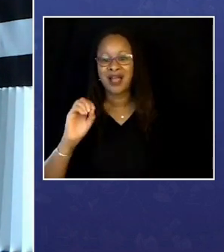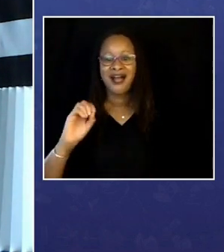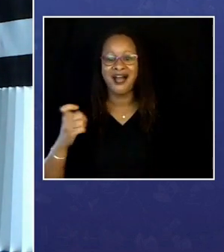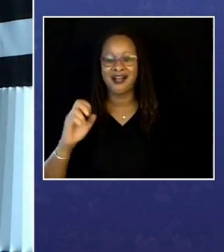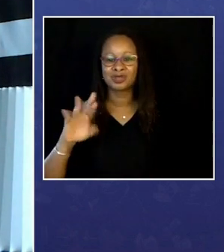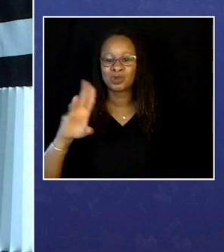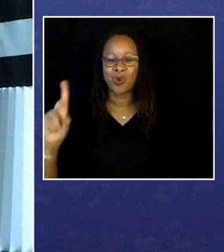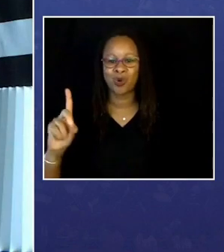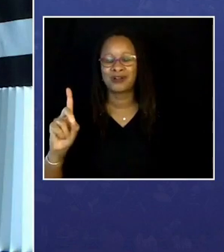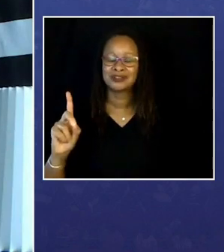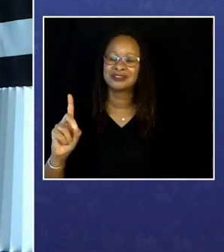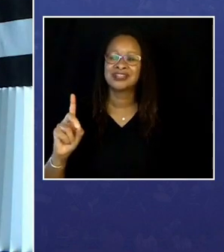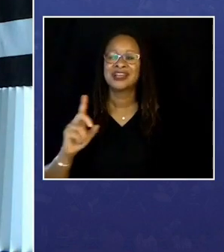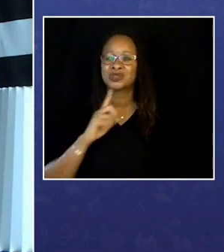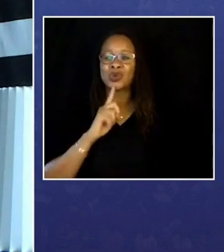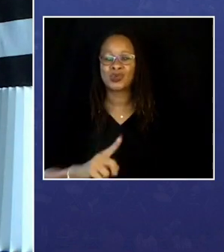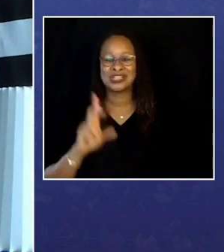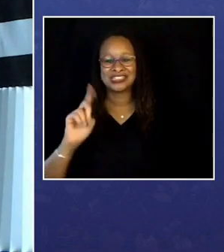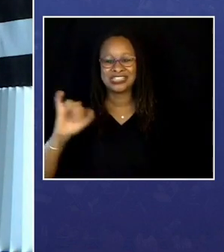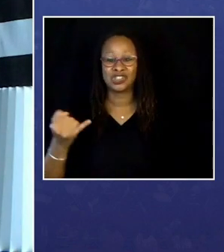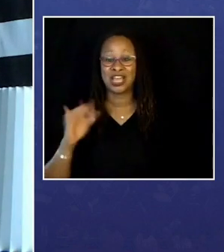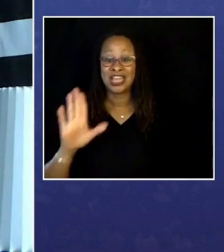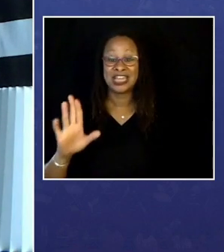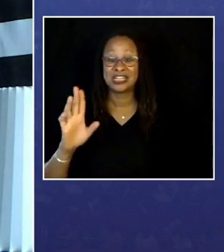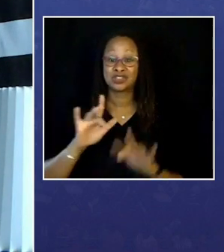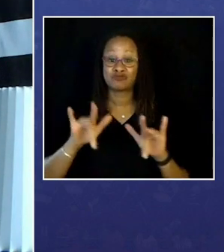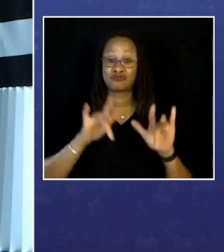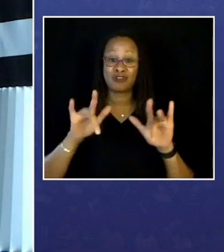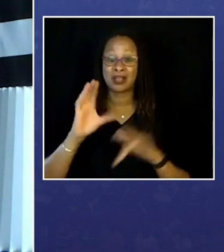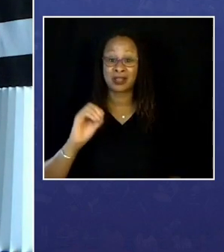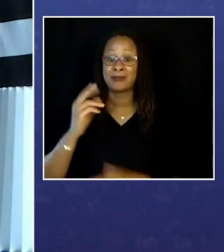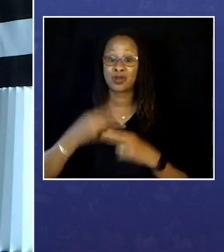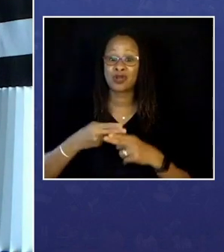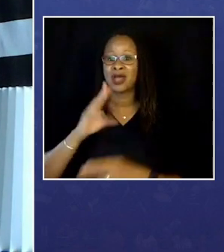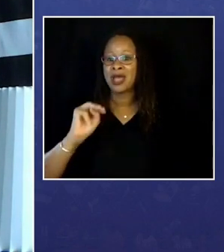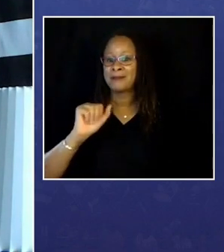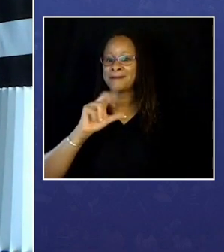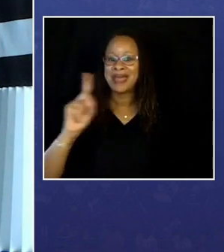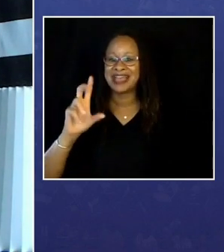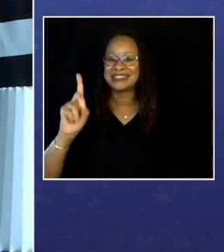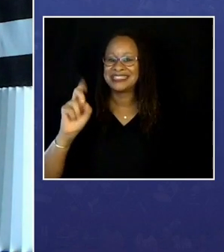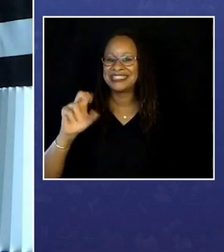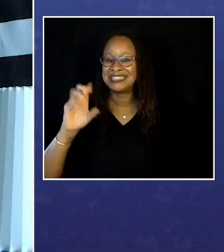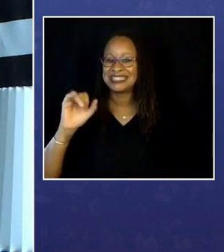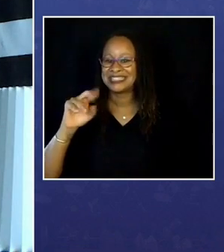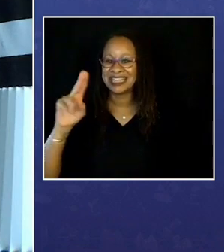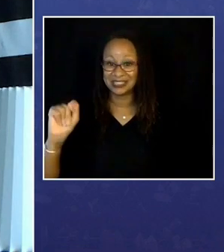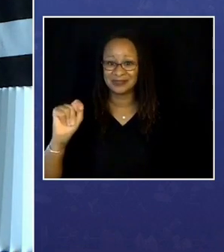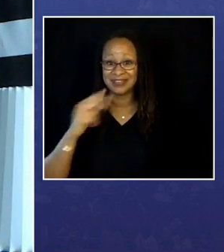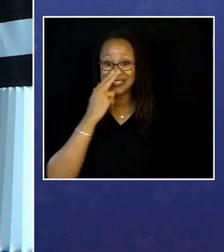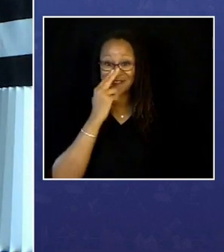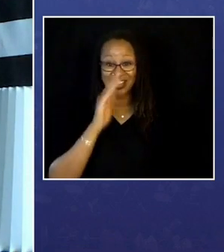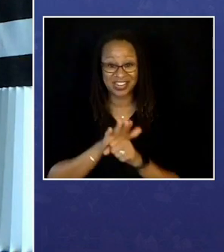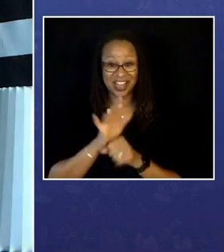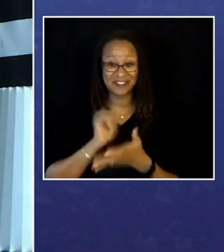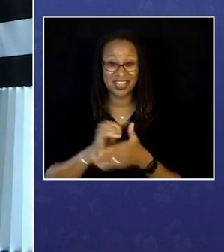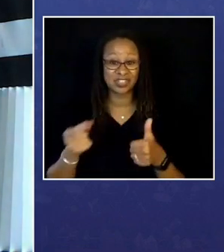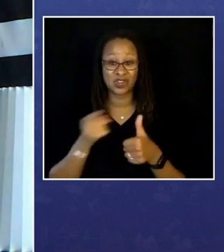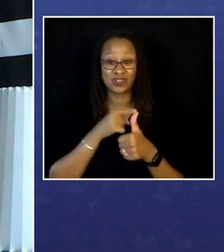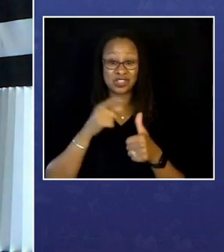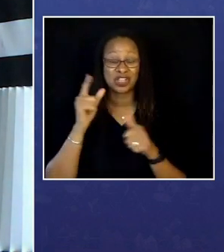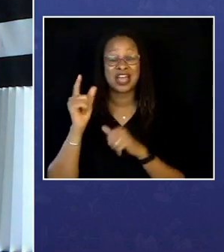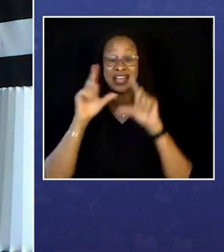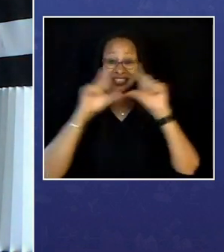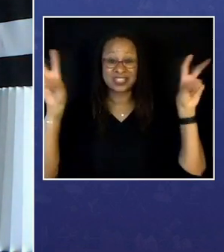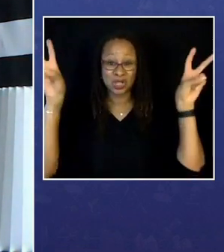aux cord to a real DJ. His record company is called Mad Decent, which, funnily enough, was the